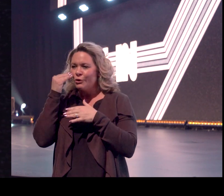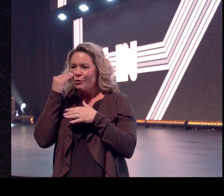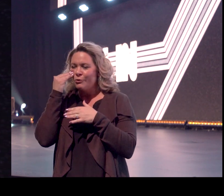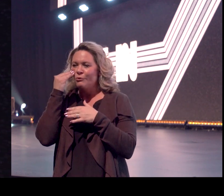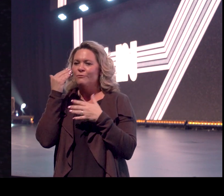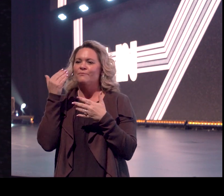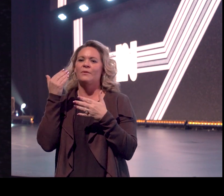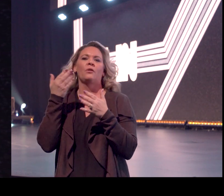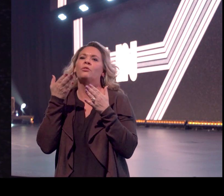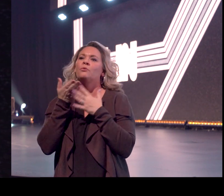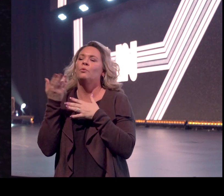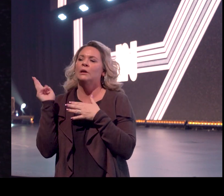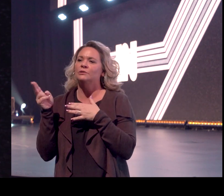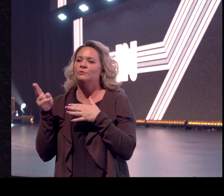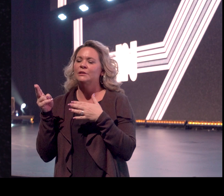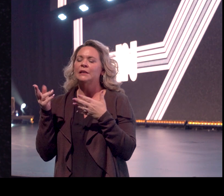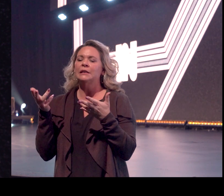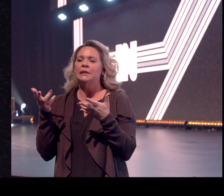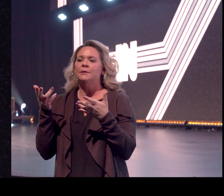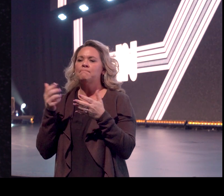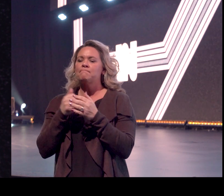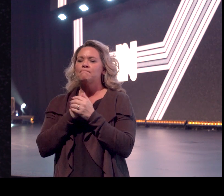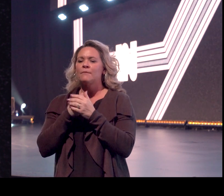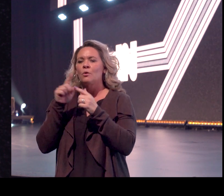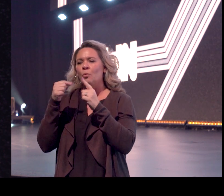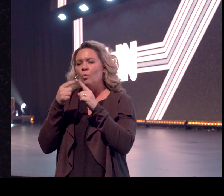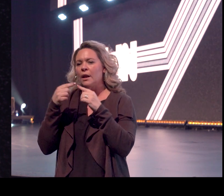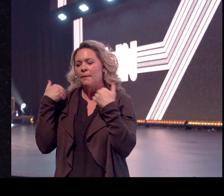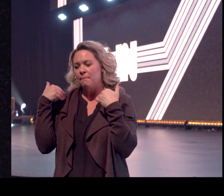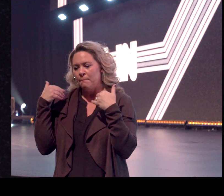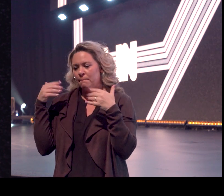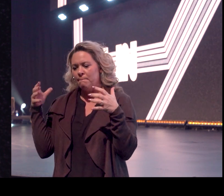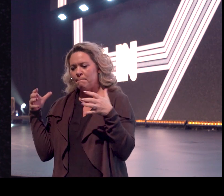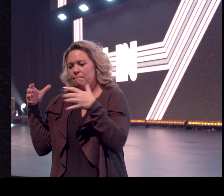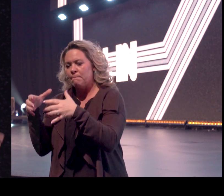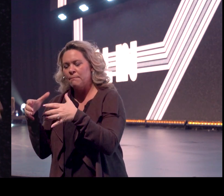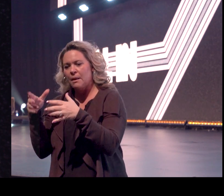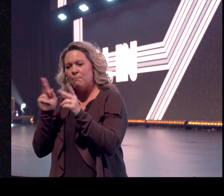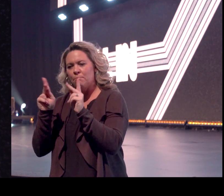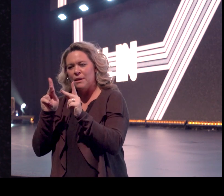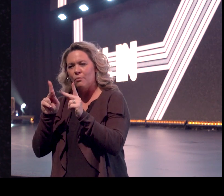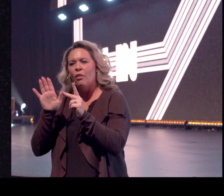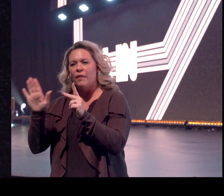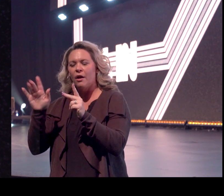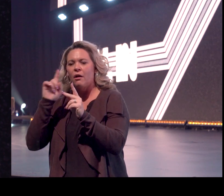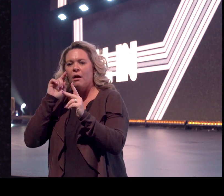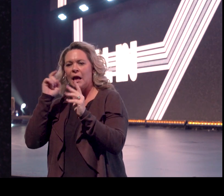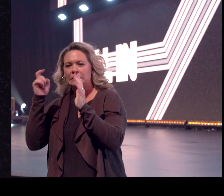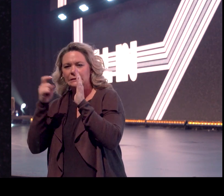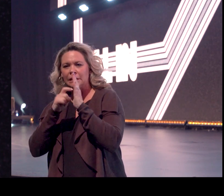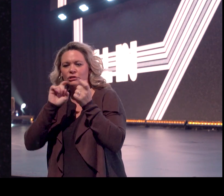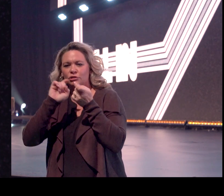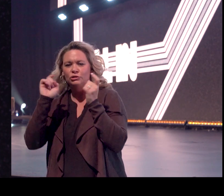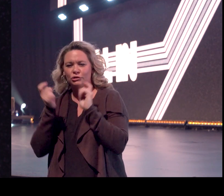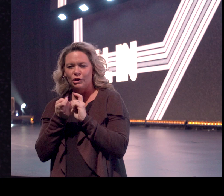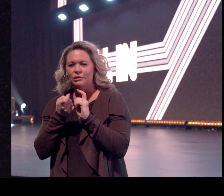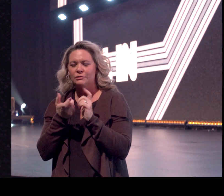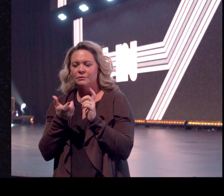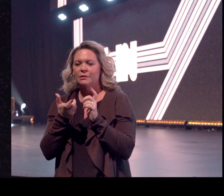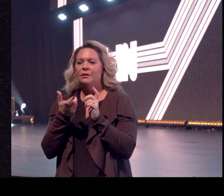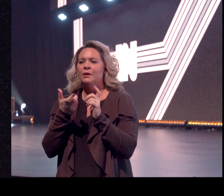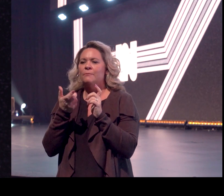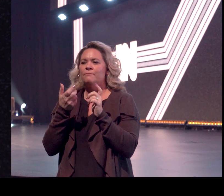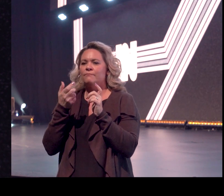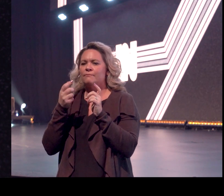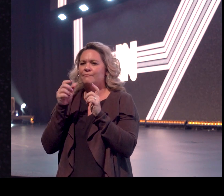just even what you know, what we know throughout history is when a body of people come together, their identity